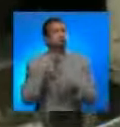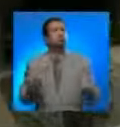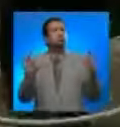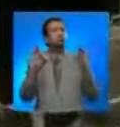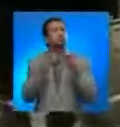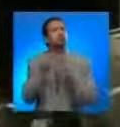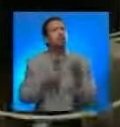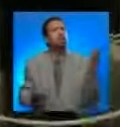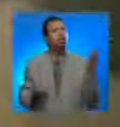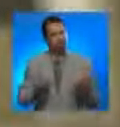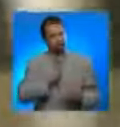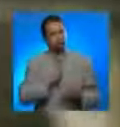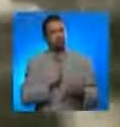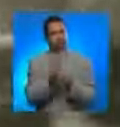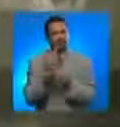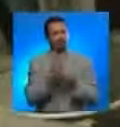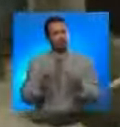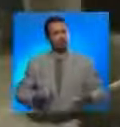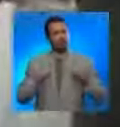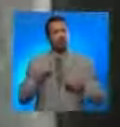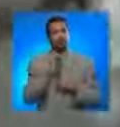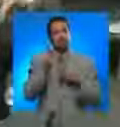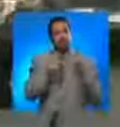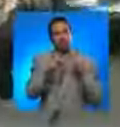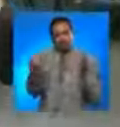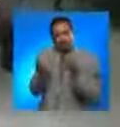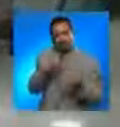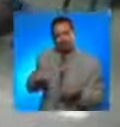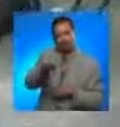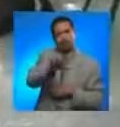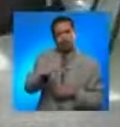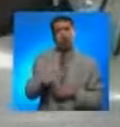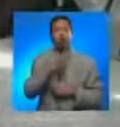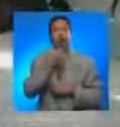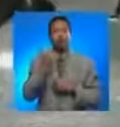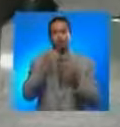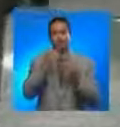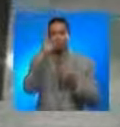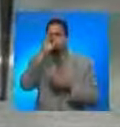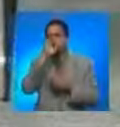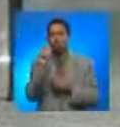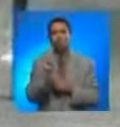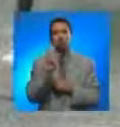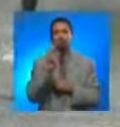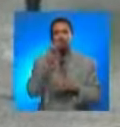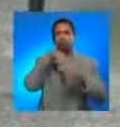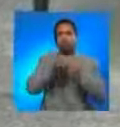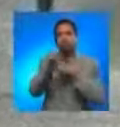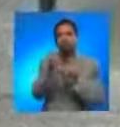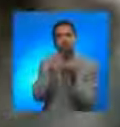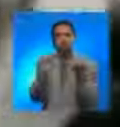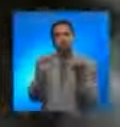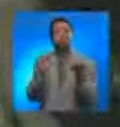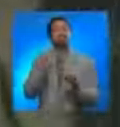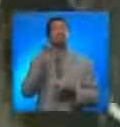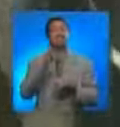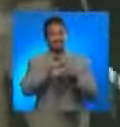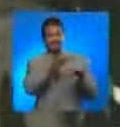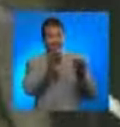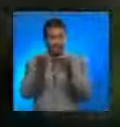thing is to protect your life and the people around you. Seek the best place to protect yourself. If